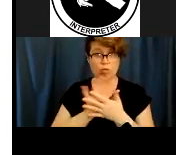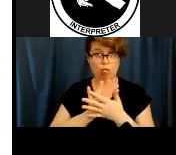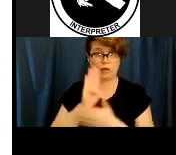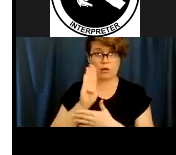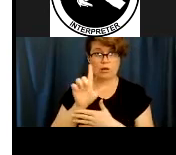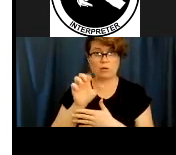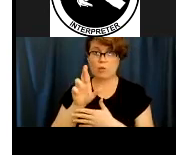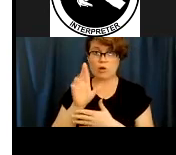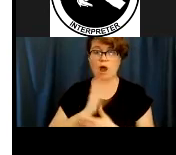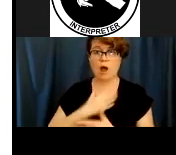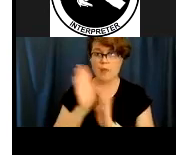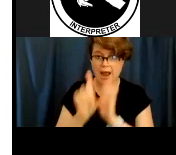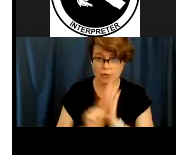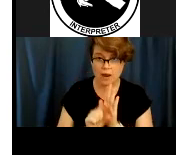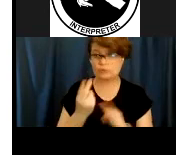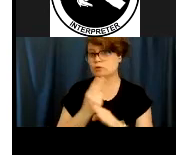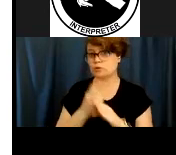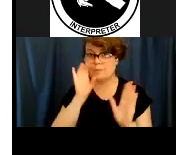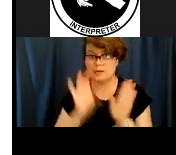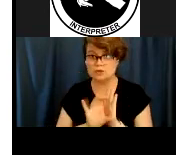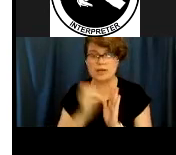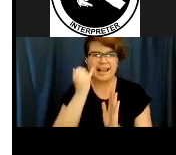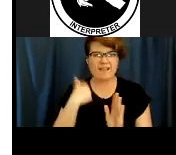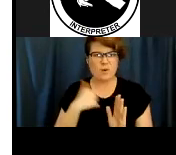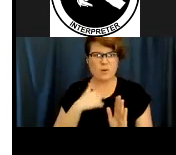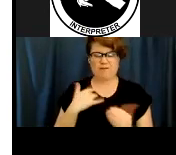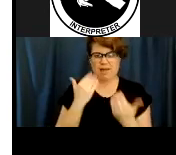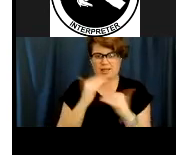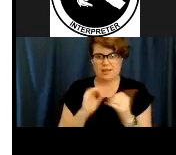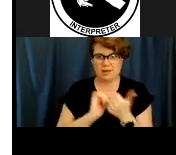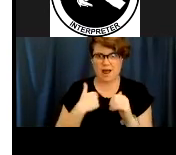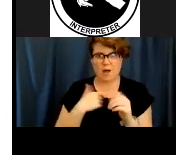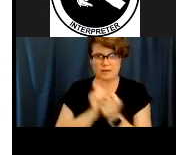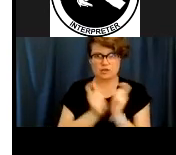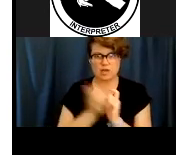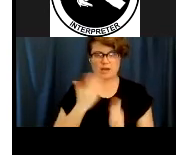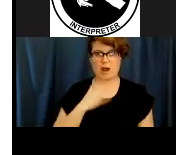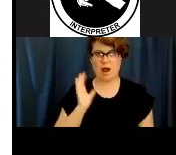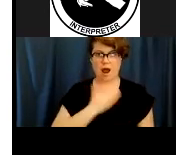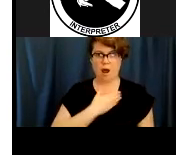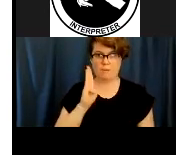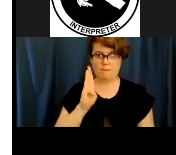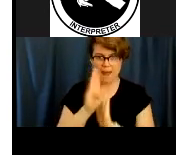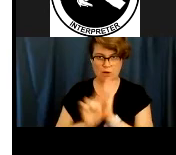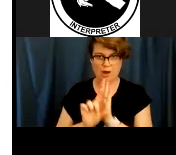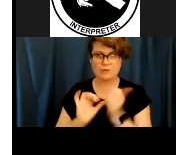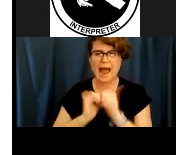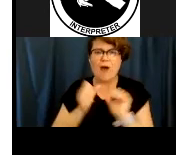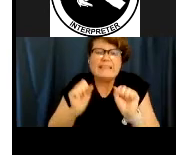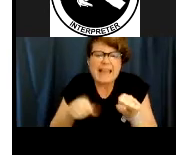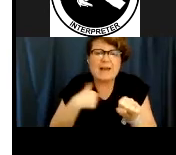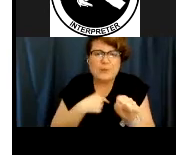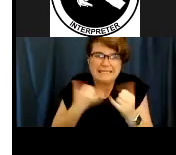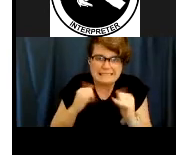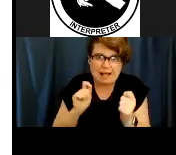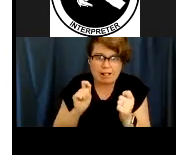background? If we're limited in how we can kind of change what our background looks like. And we want to